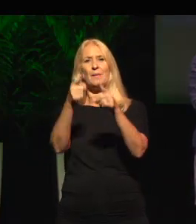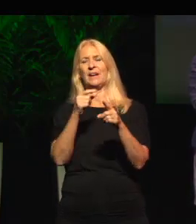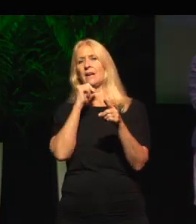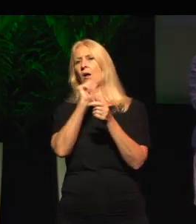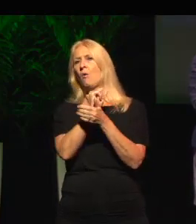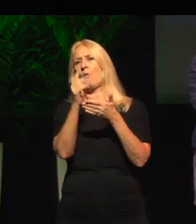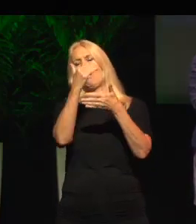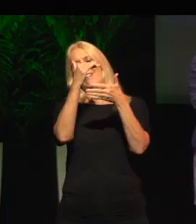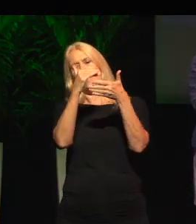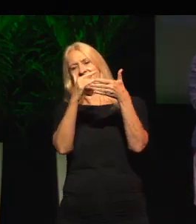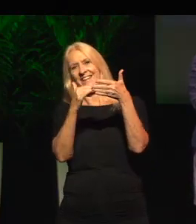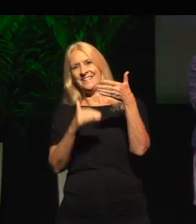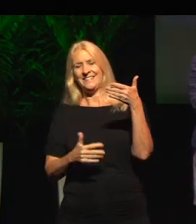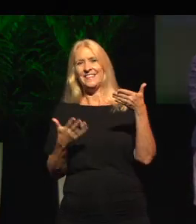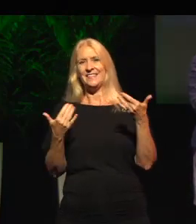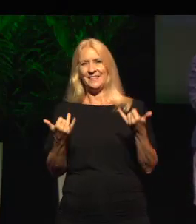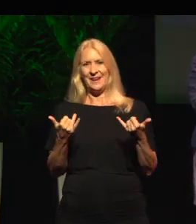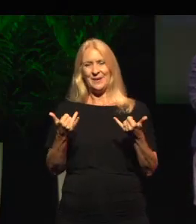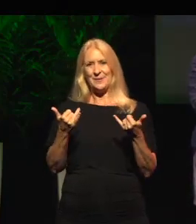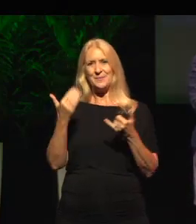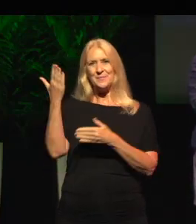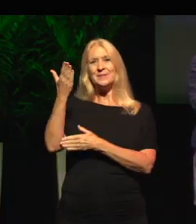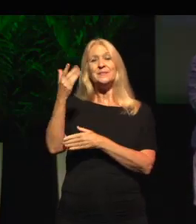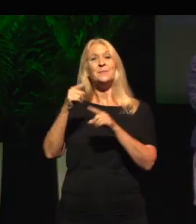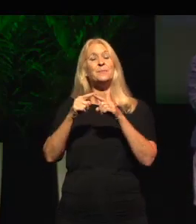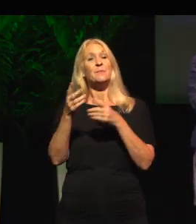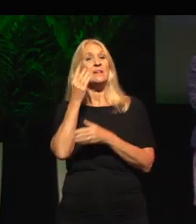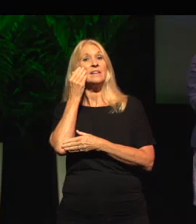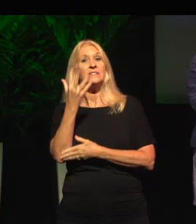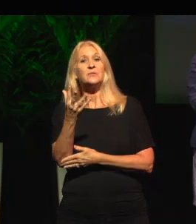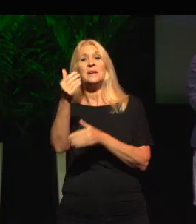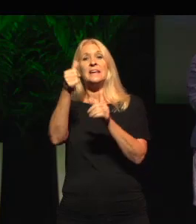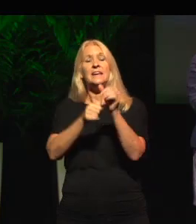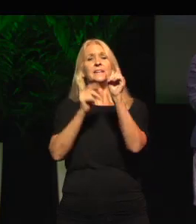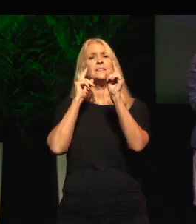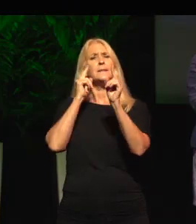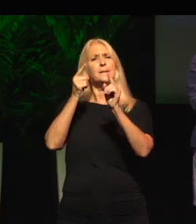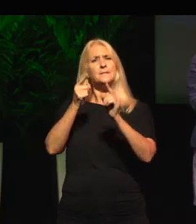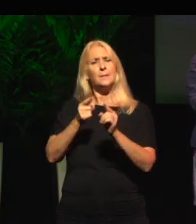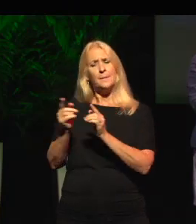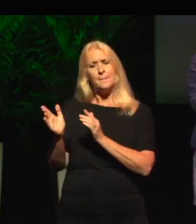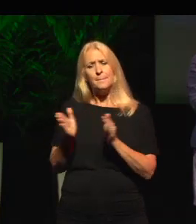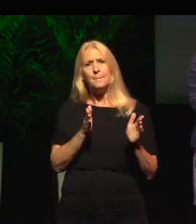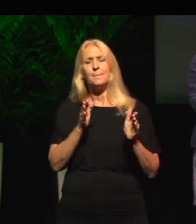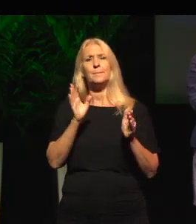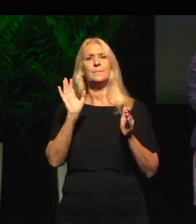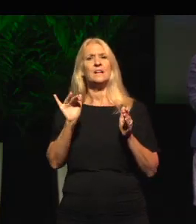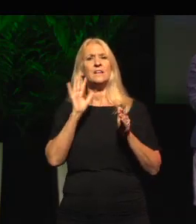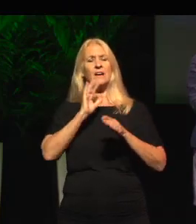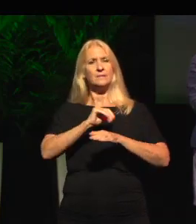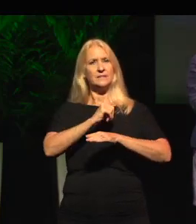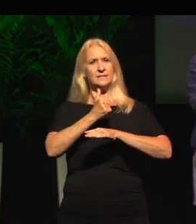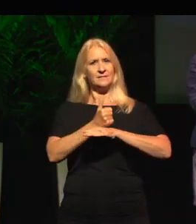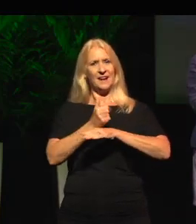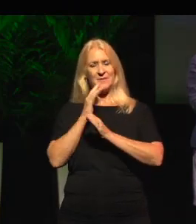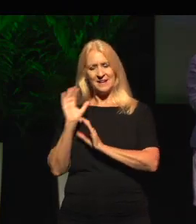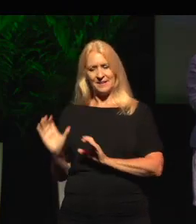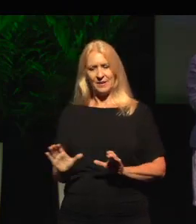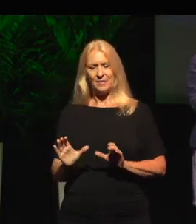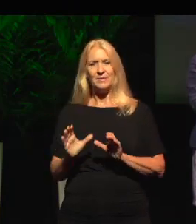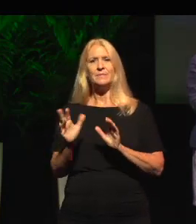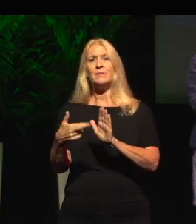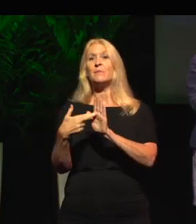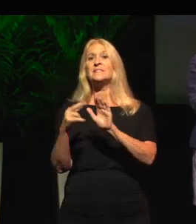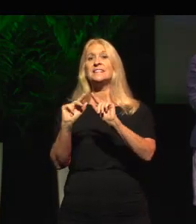listed in this presentation, but I do want to share that each of those objectives is being put into action by a representative team of